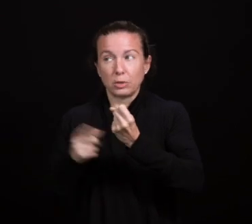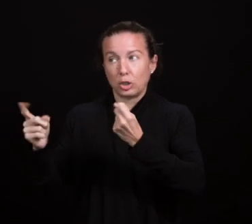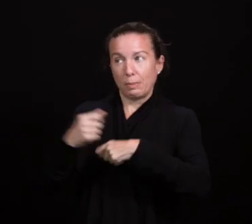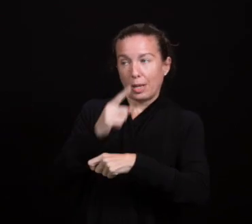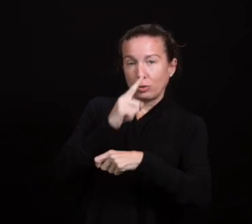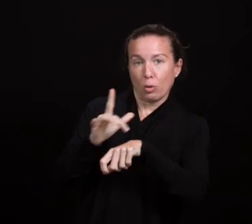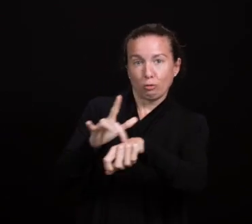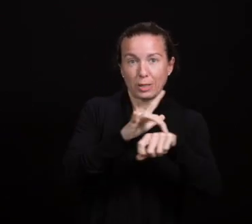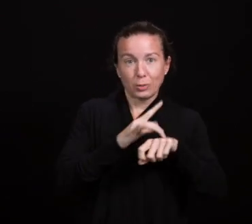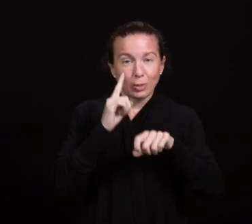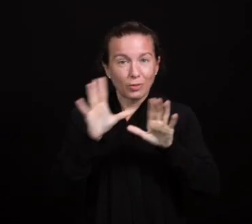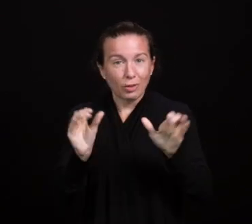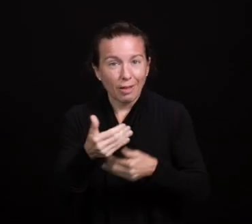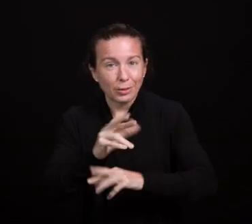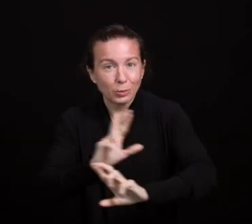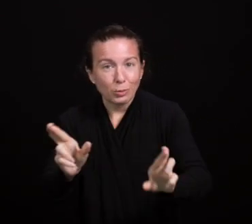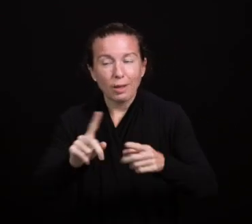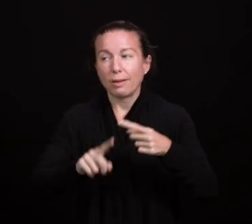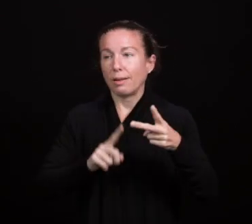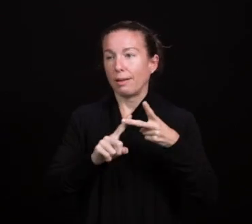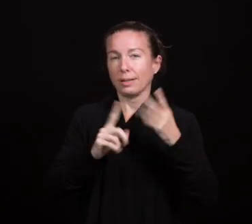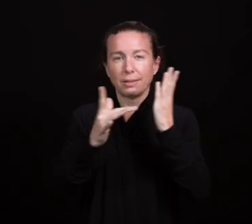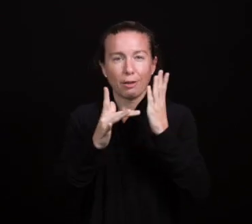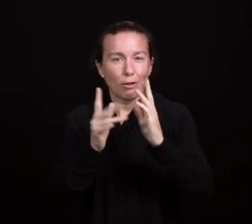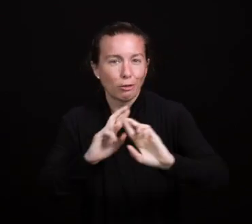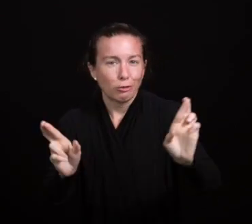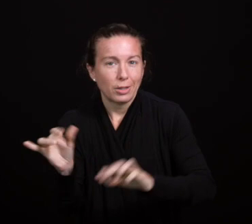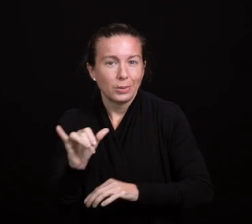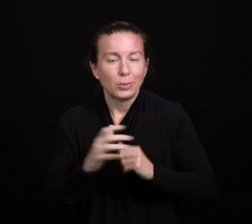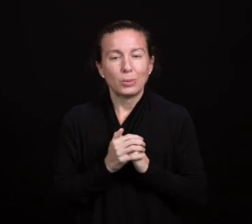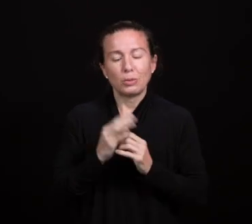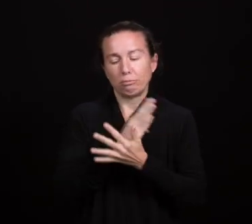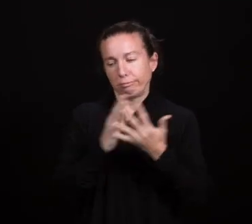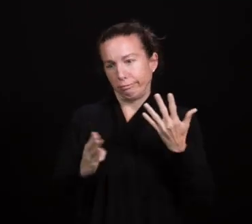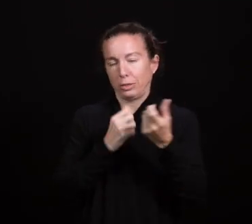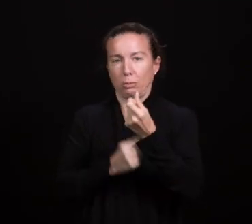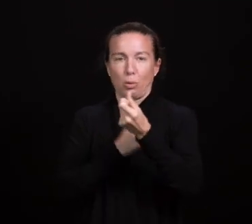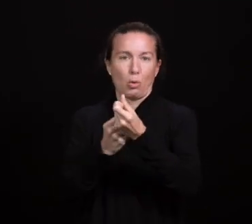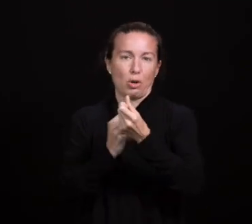classroom, the right technology. So I've had a lot of support.